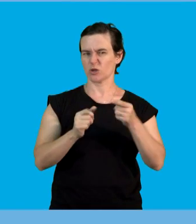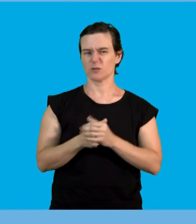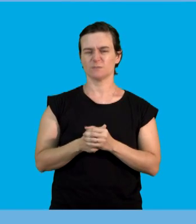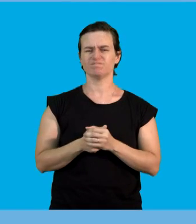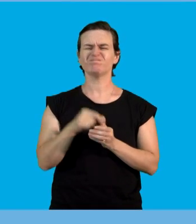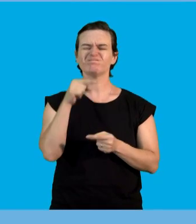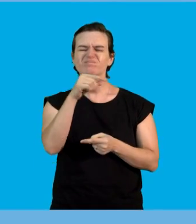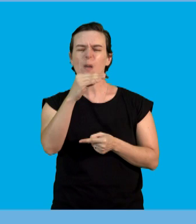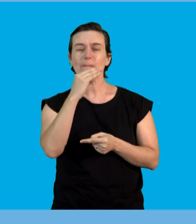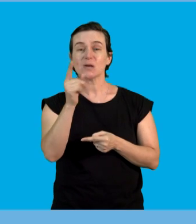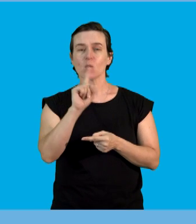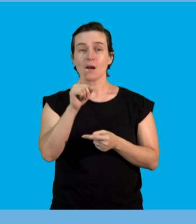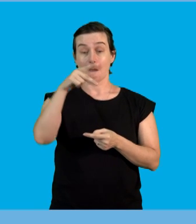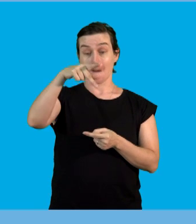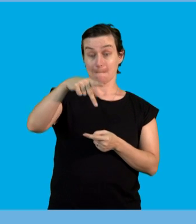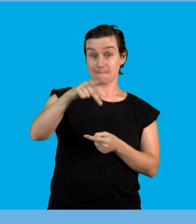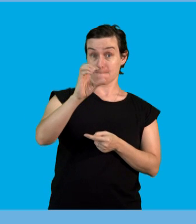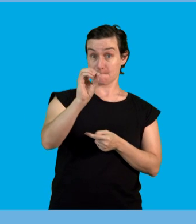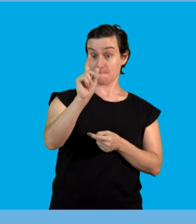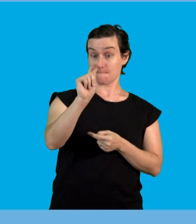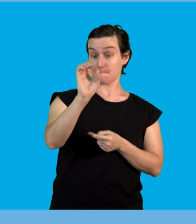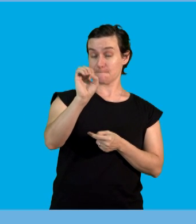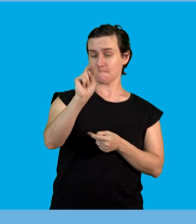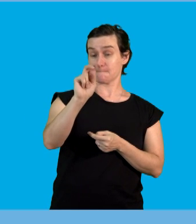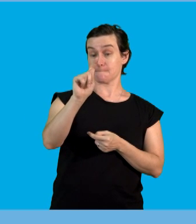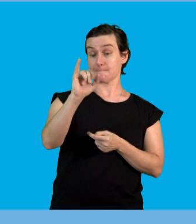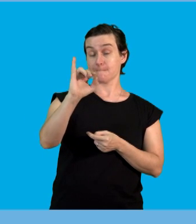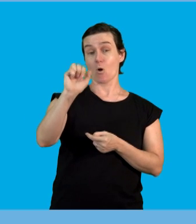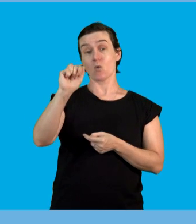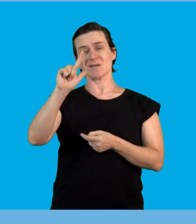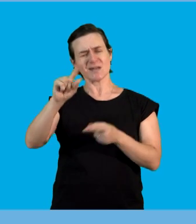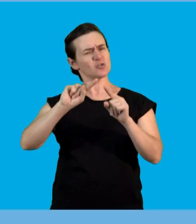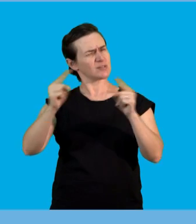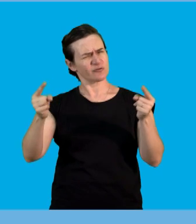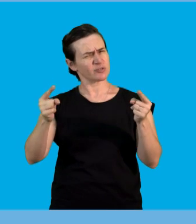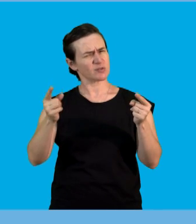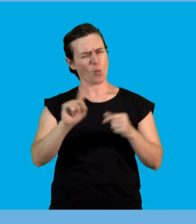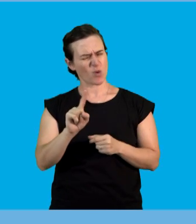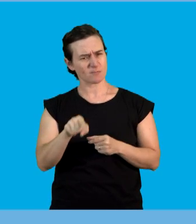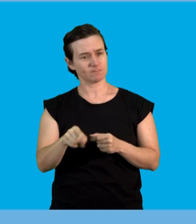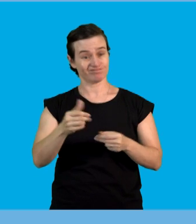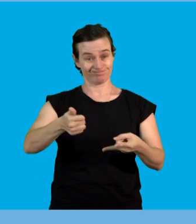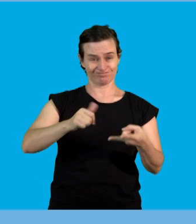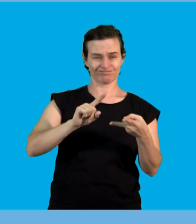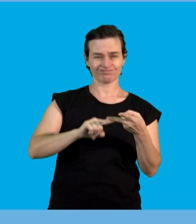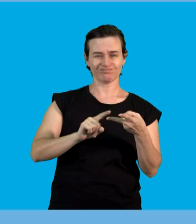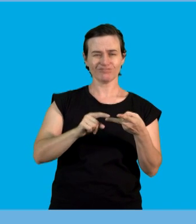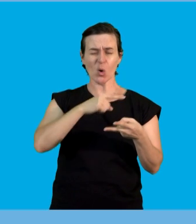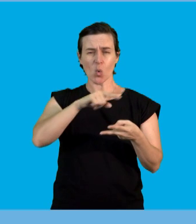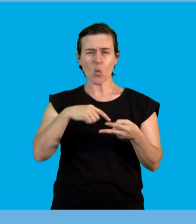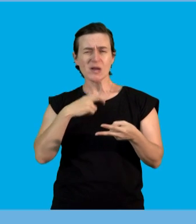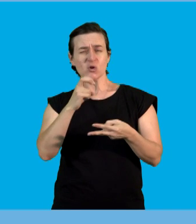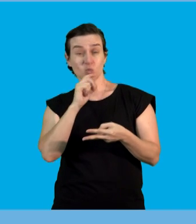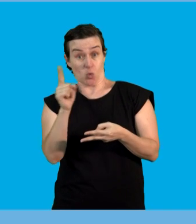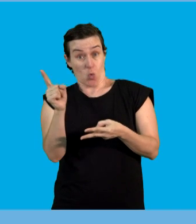says, what is meant by potential difference? What is meant by potential difference? And the second question is asking us,